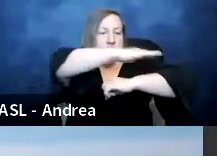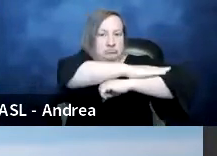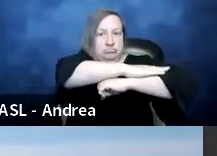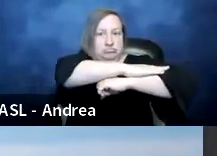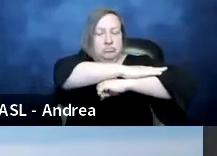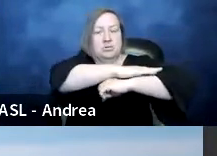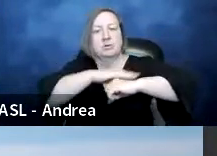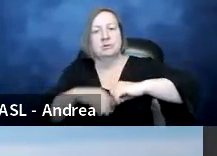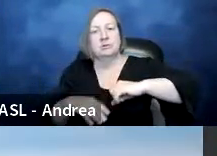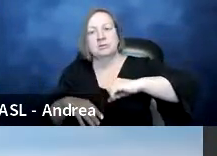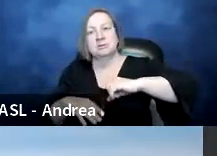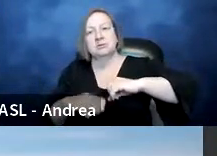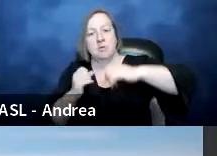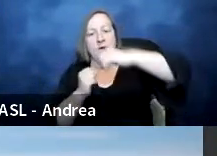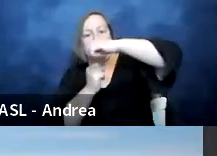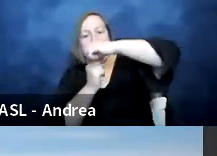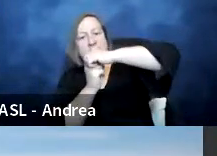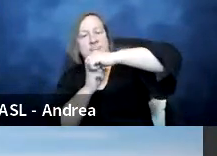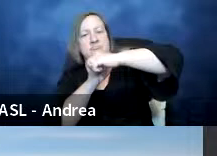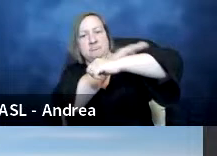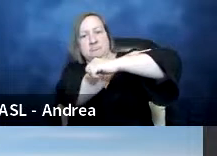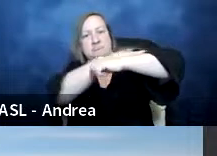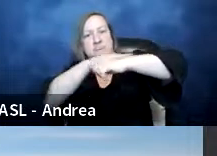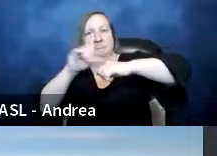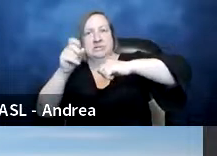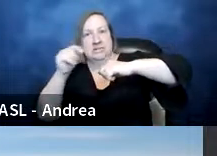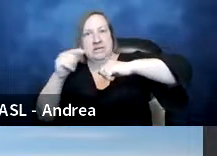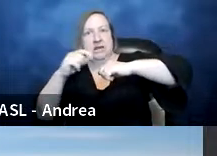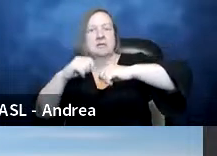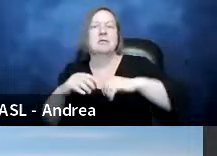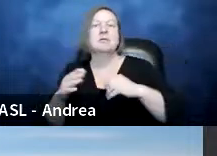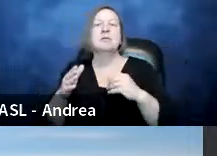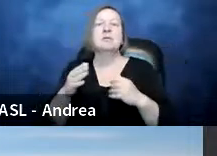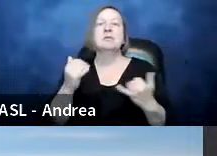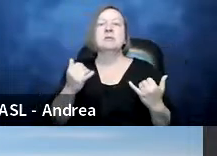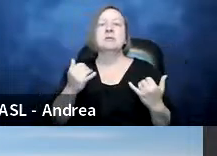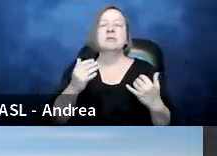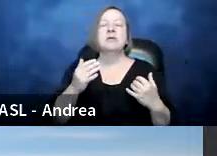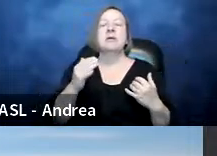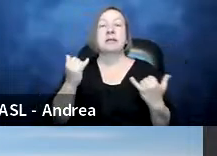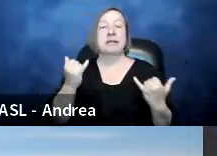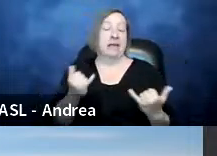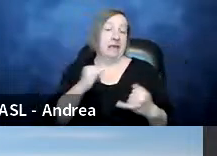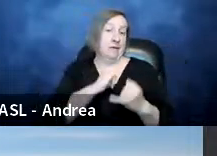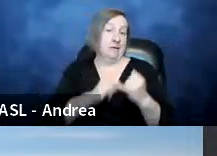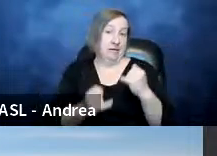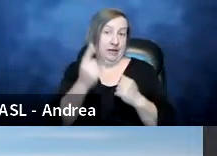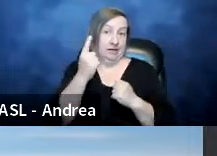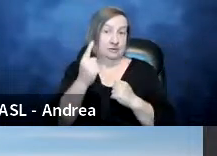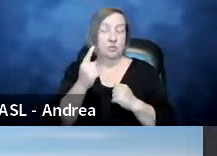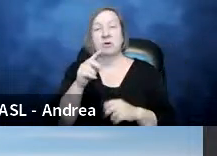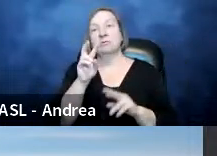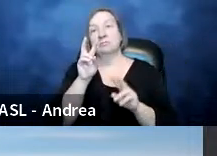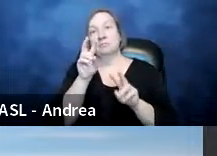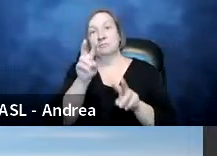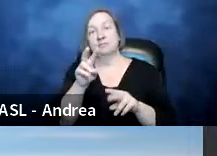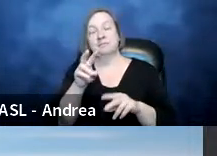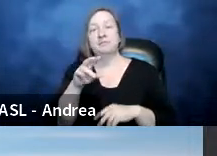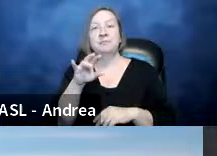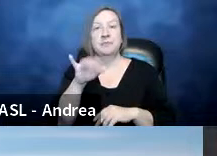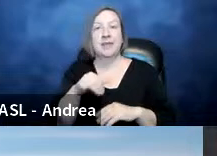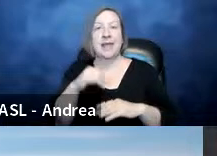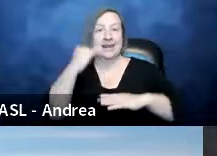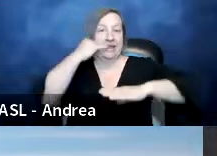columns. Also very similar in profile. And the last one we have here is a view of the